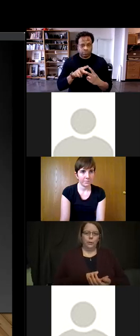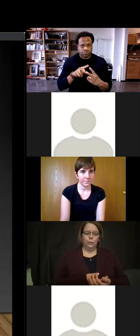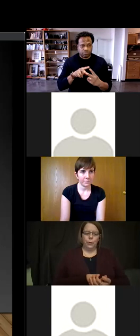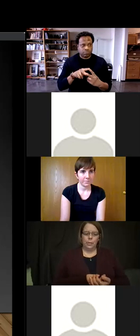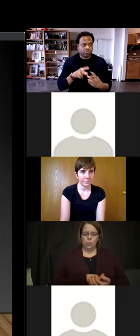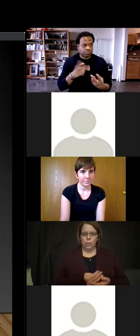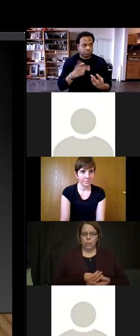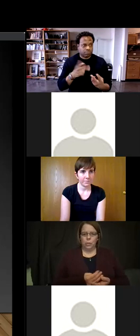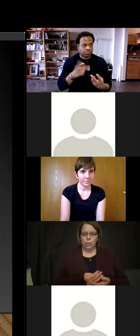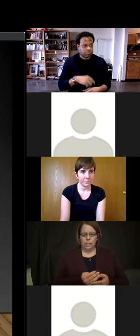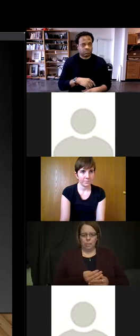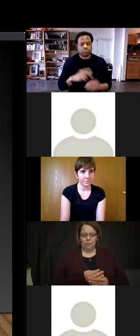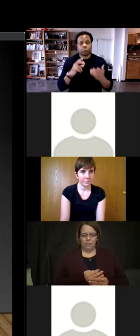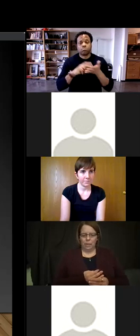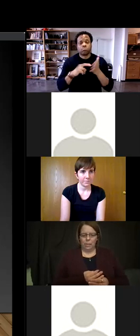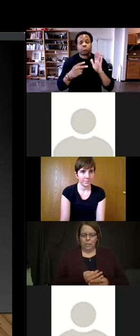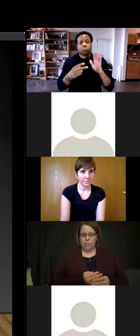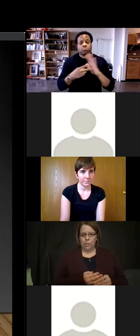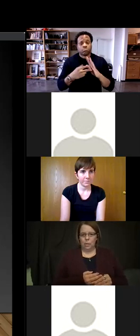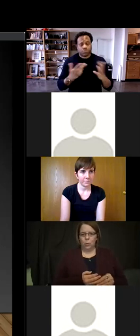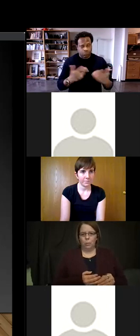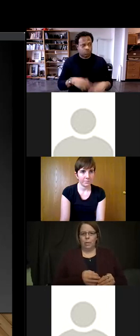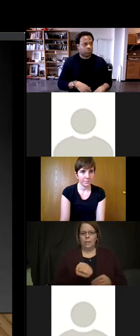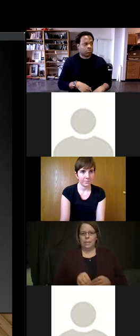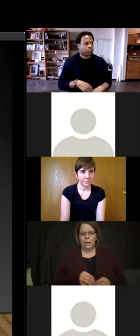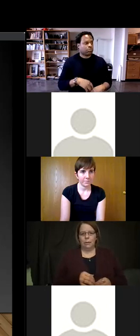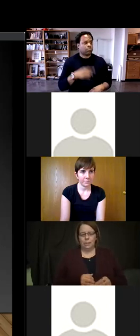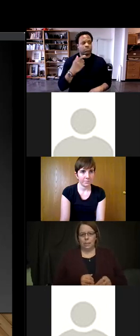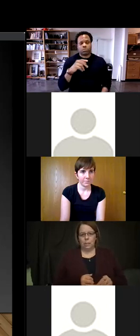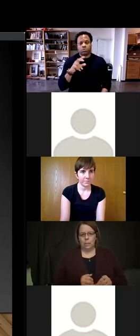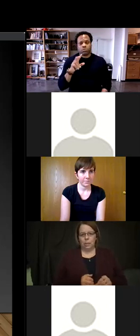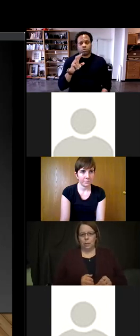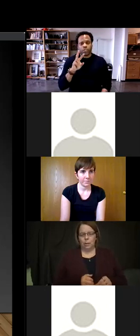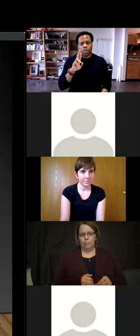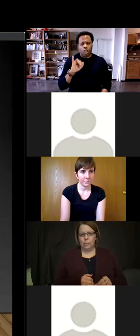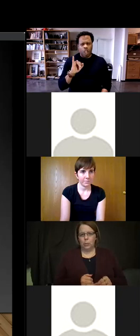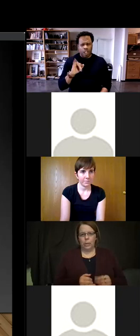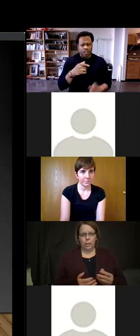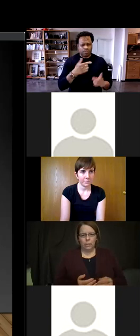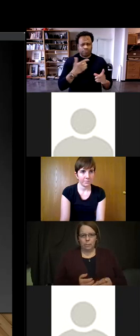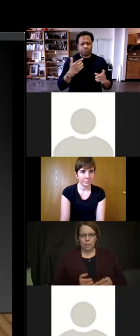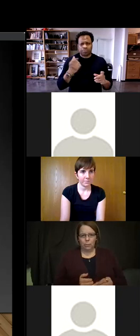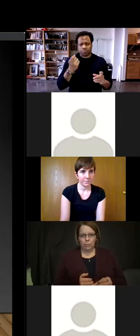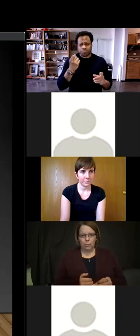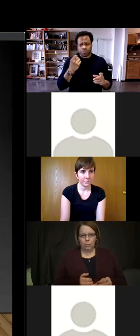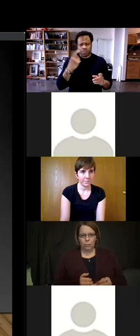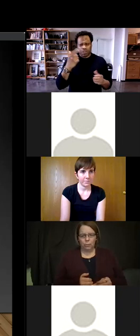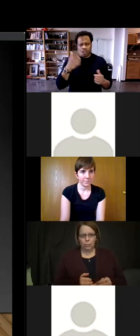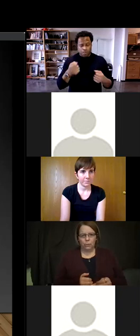Or other fixed or semi-fixed equipment inside a facility. So what kind of things am